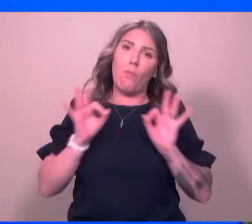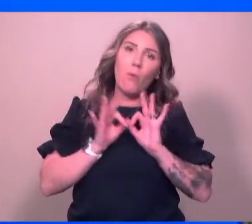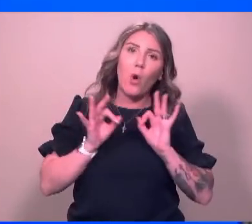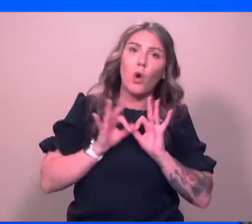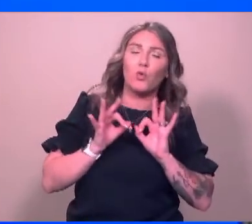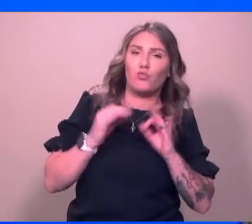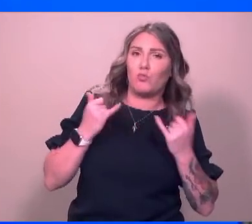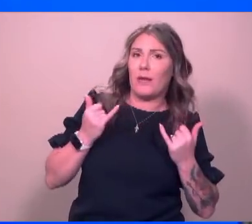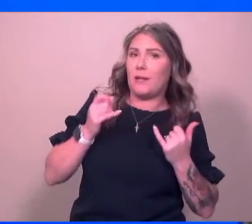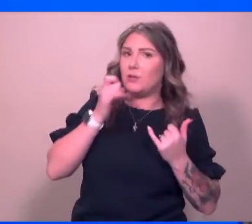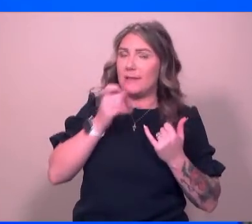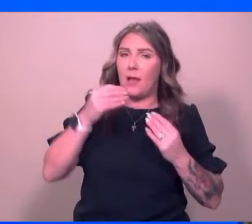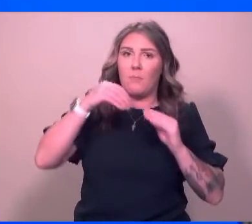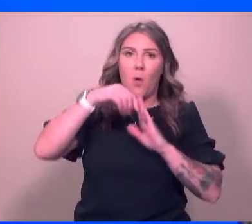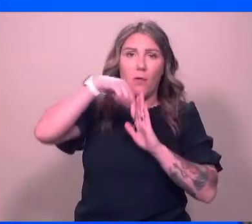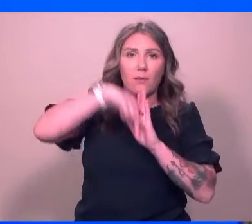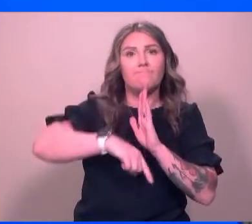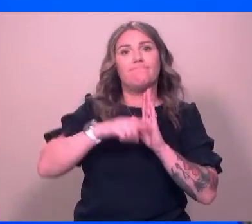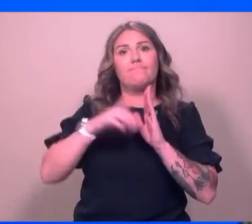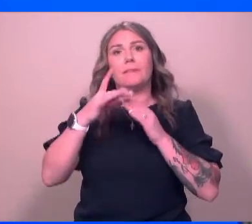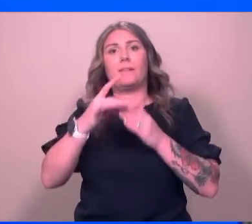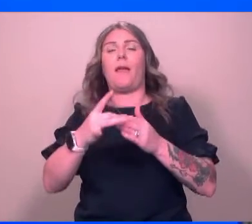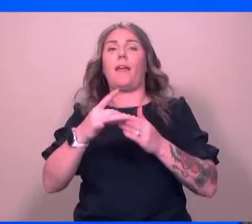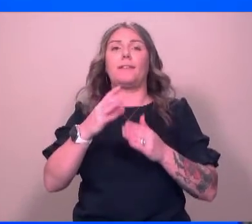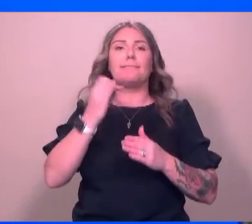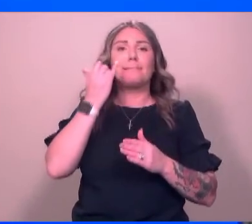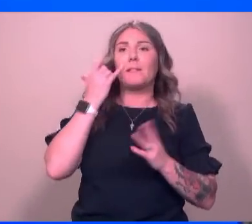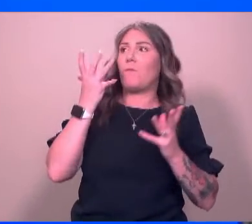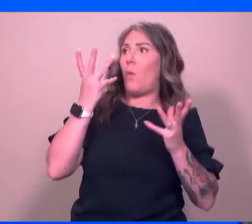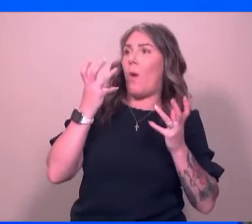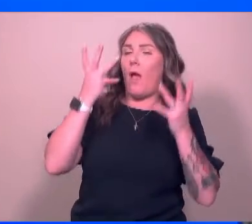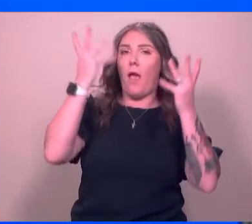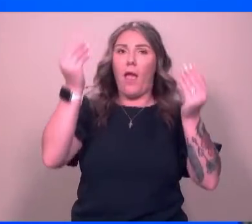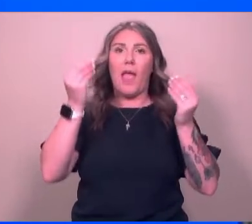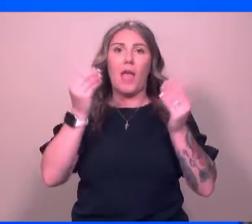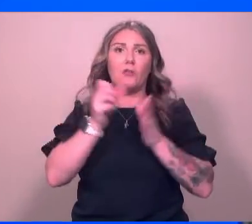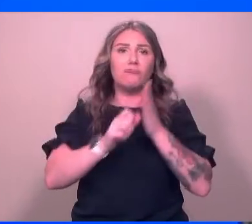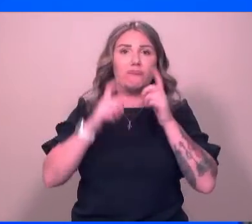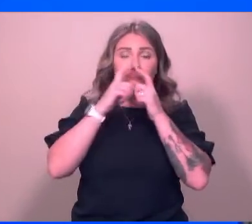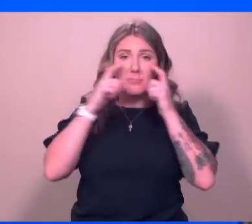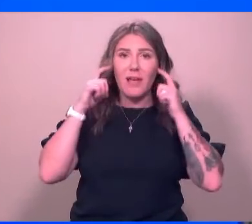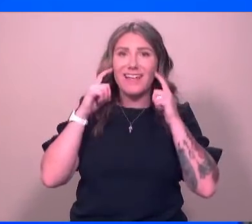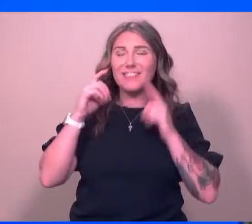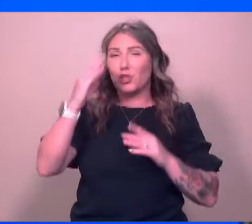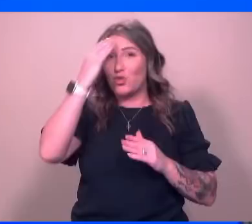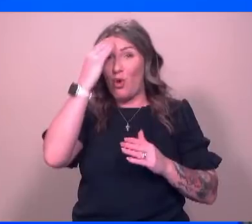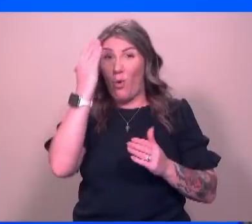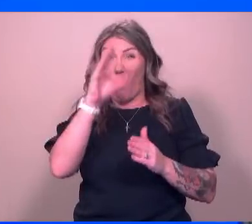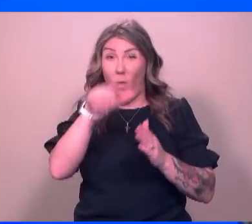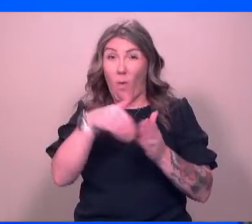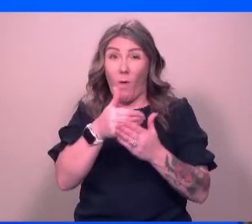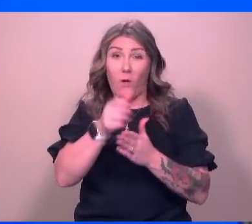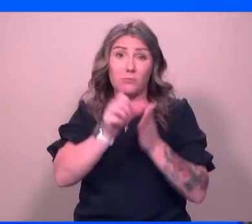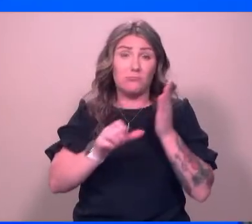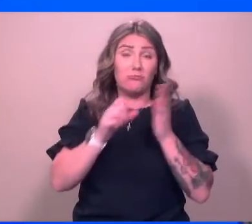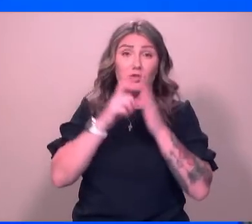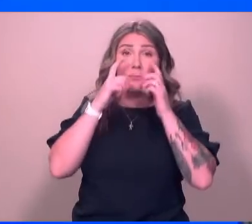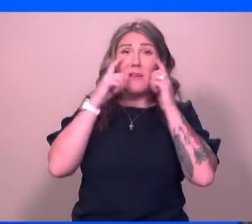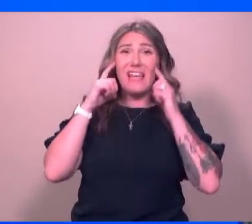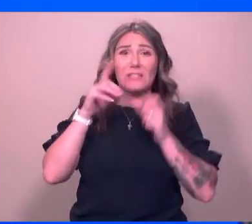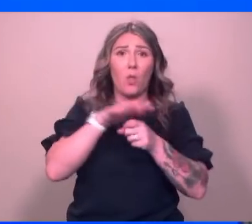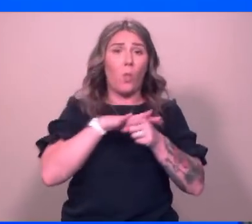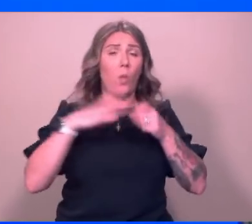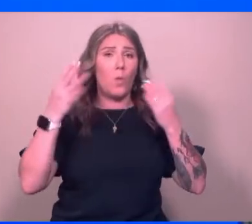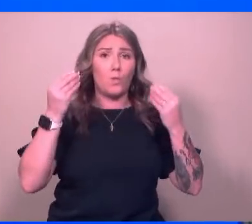is no further guidance. Certainly if you would like to go out and get surgical masks, just be aware that every surgical mask you may buy in one of the local